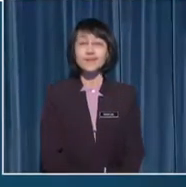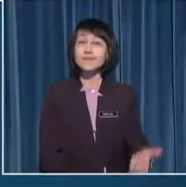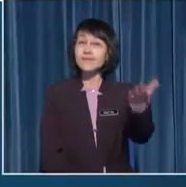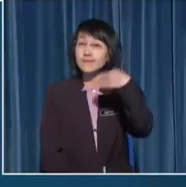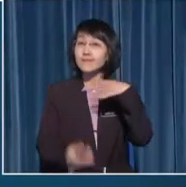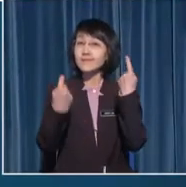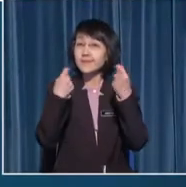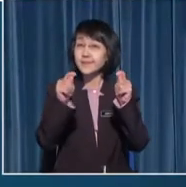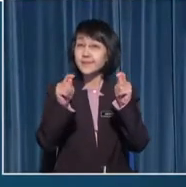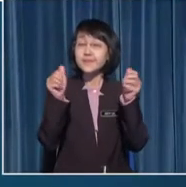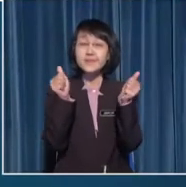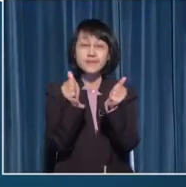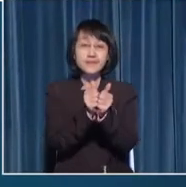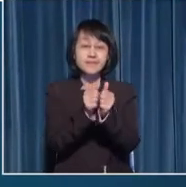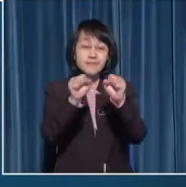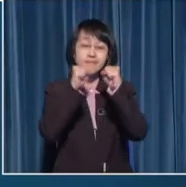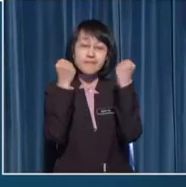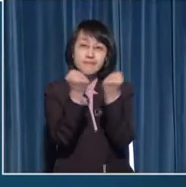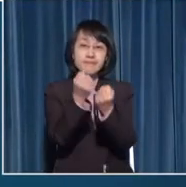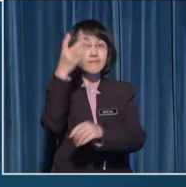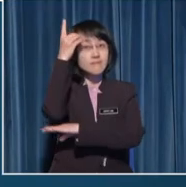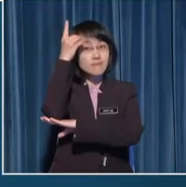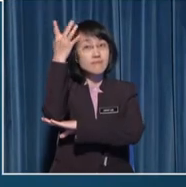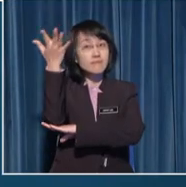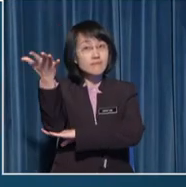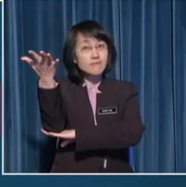Let's try with a set of data.